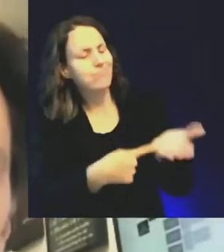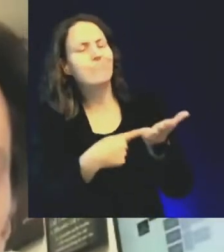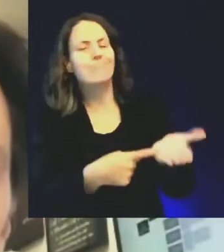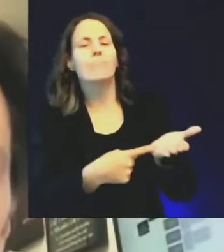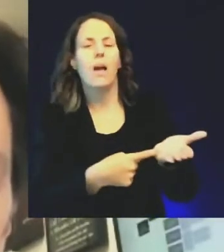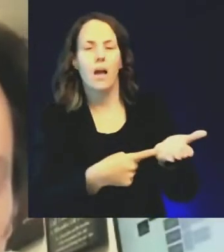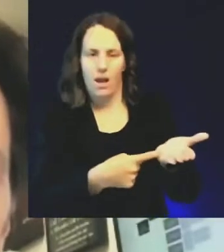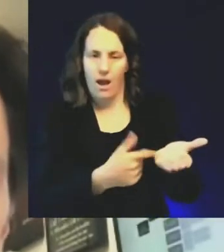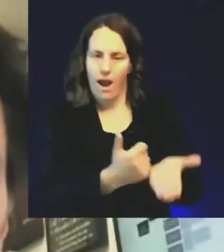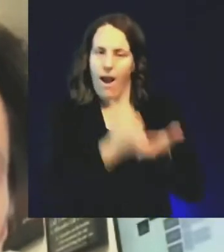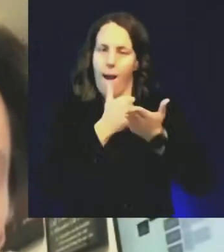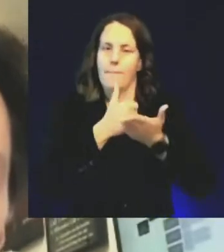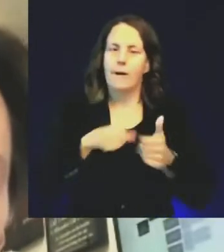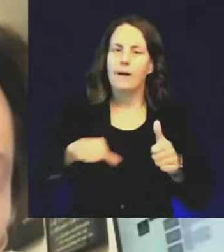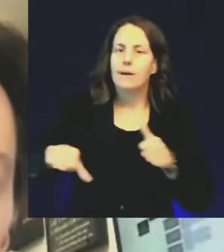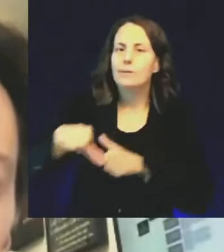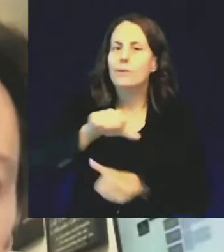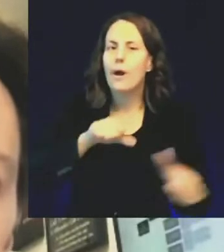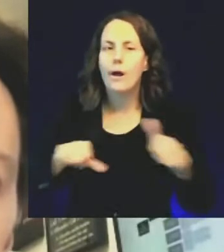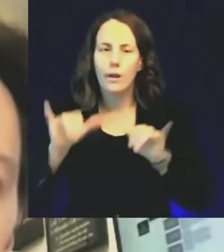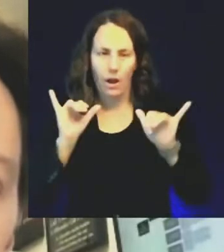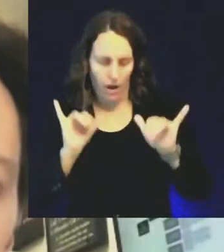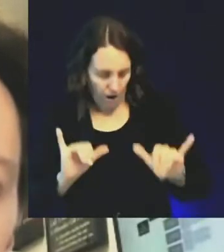me engage in this behavior? So